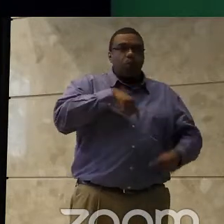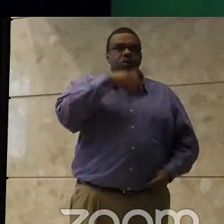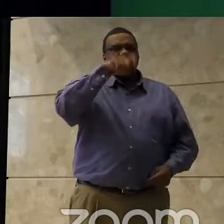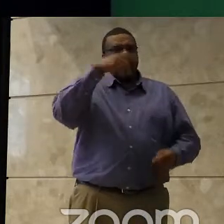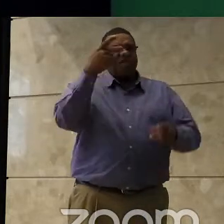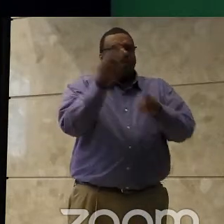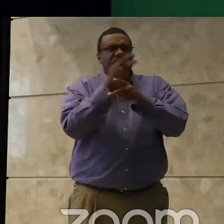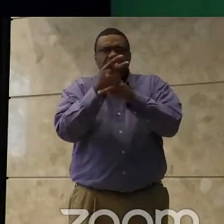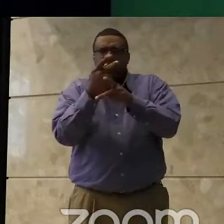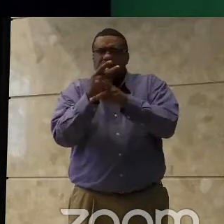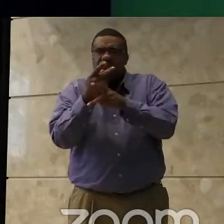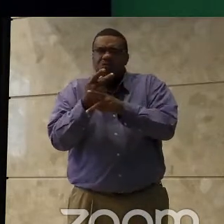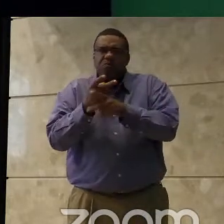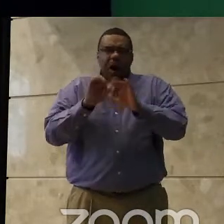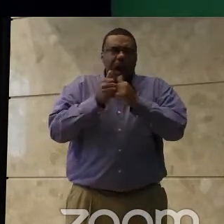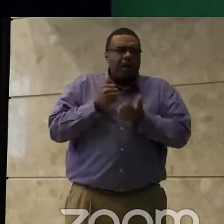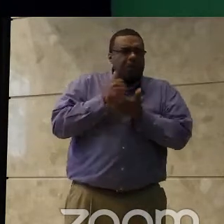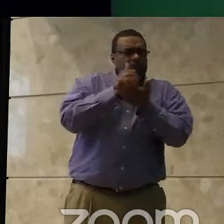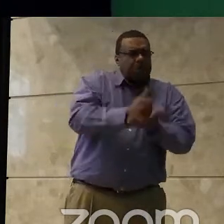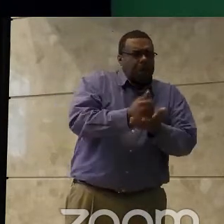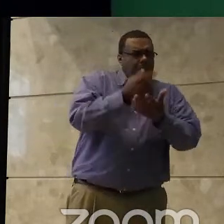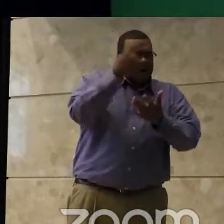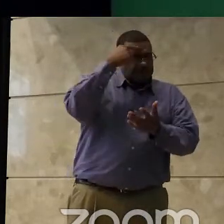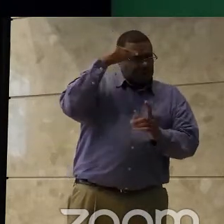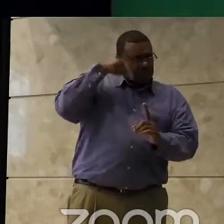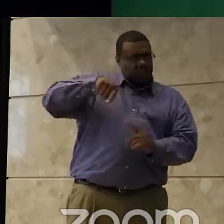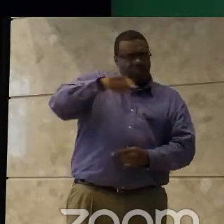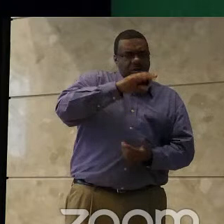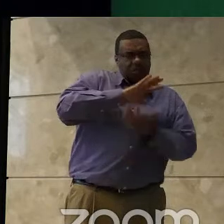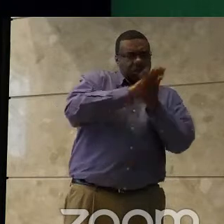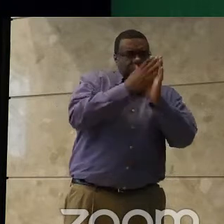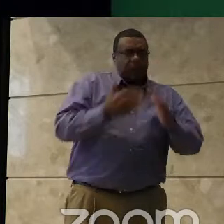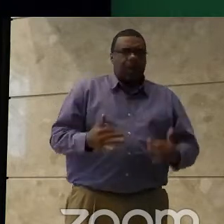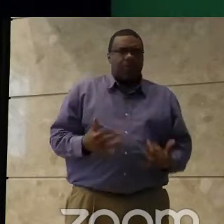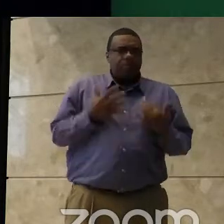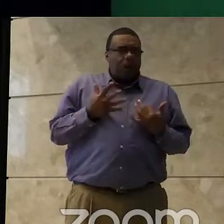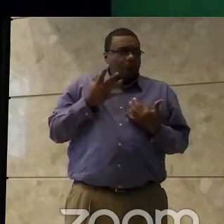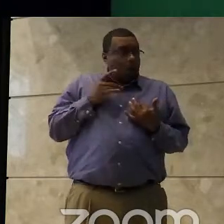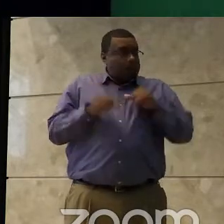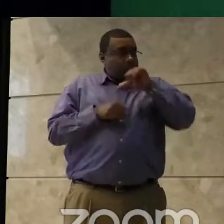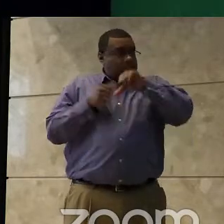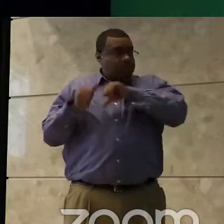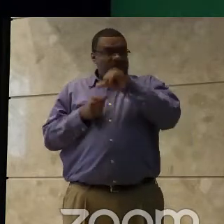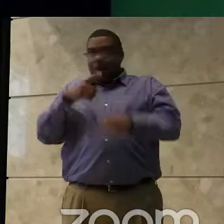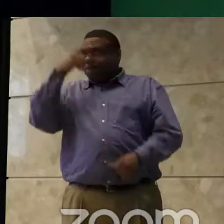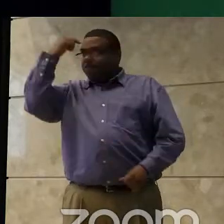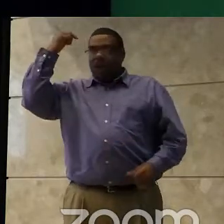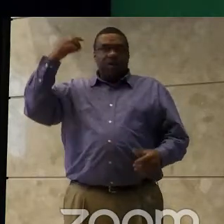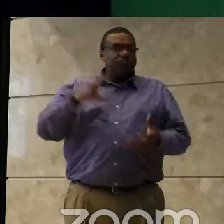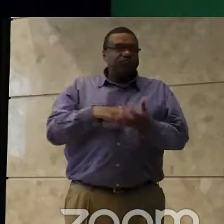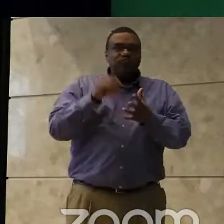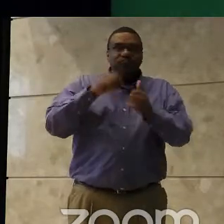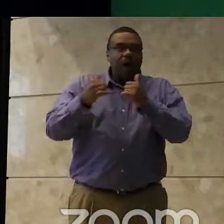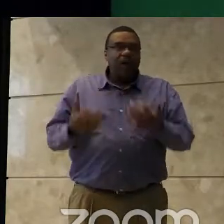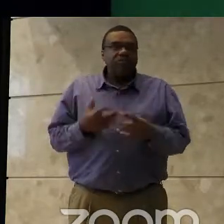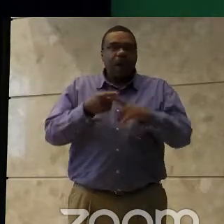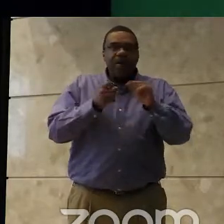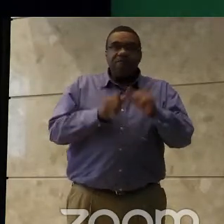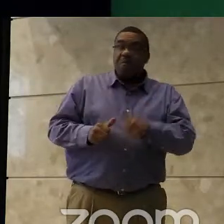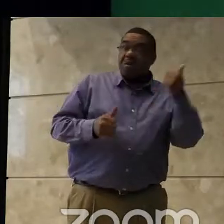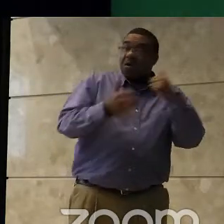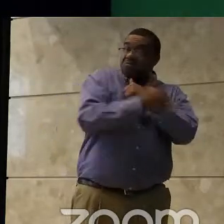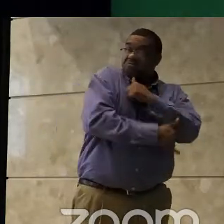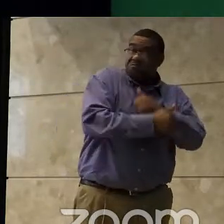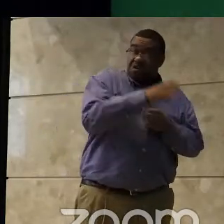ways of helping people to be inspired by each other. My Black students are inspired by my students who come from other